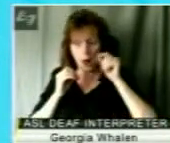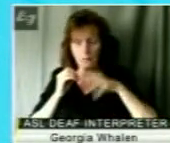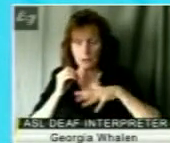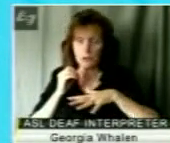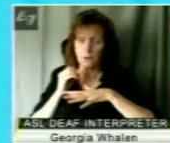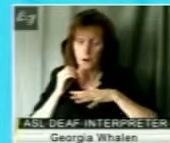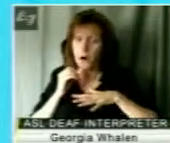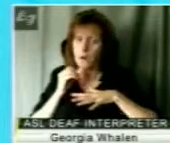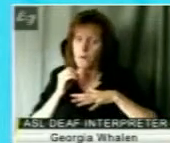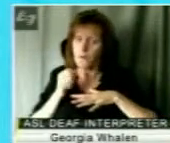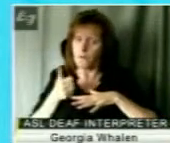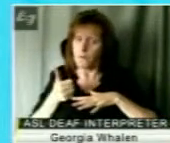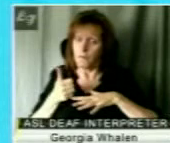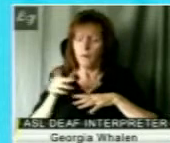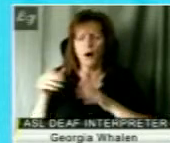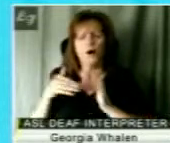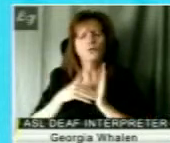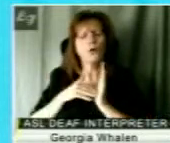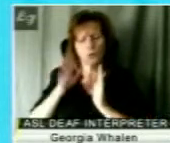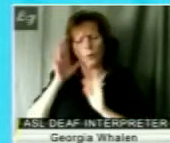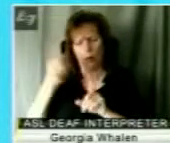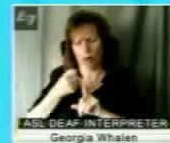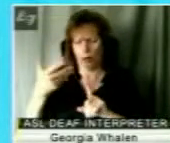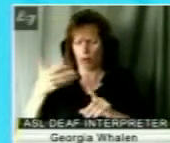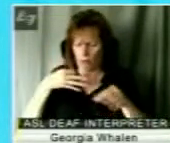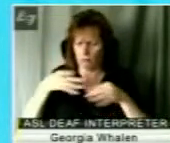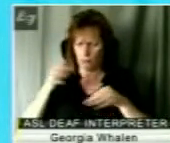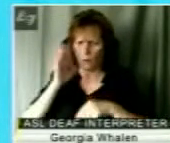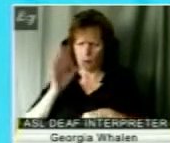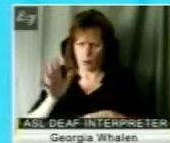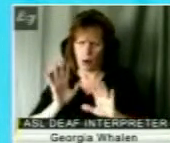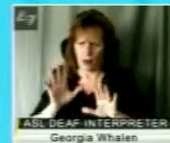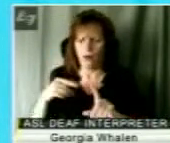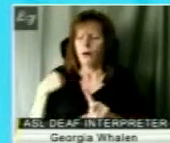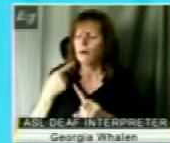some additional COVID-19 numbers with you shortly.